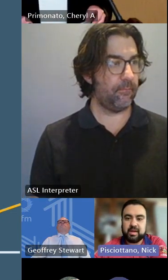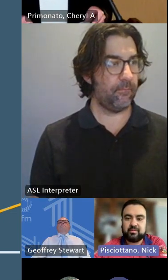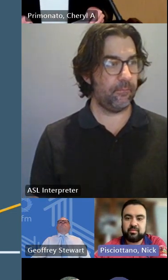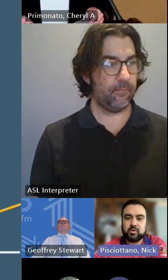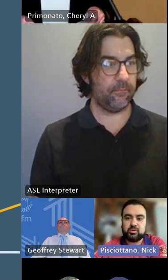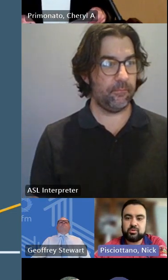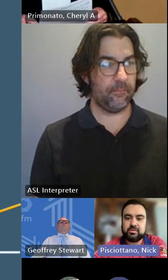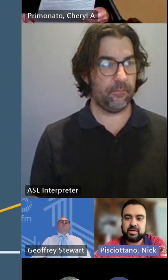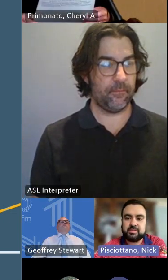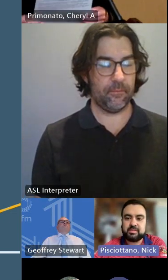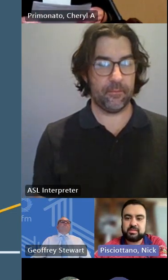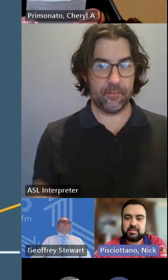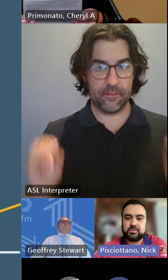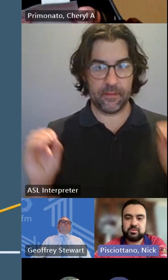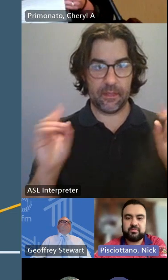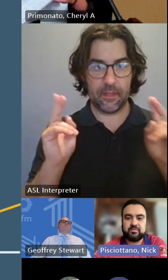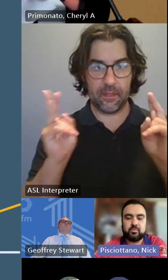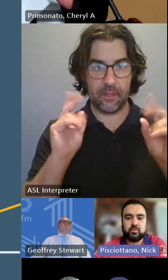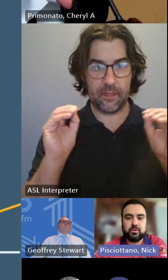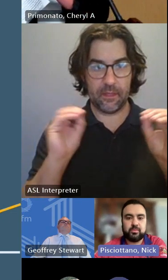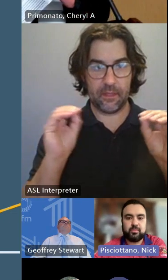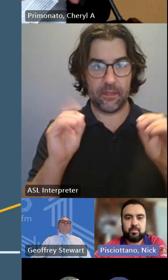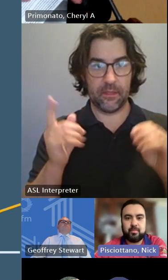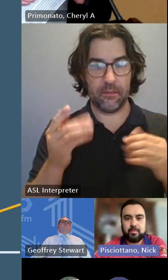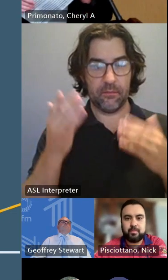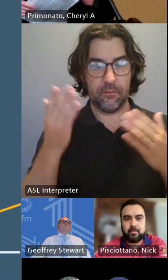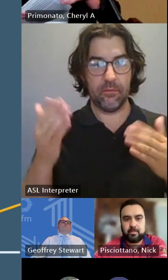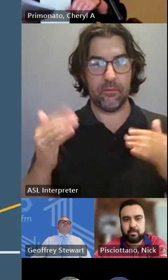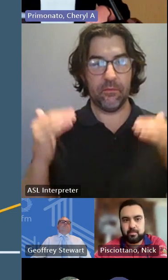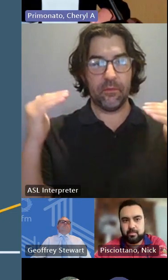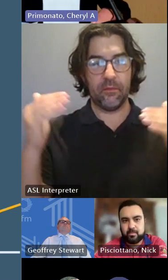Seeing none, may I have a motion to advance this resolution to the full board?